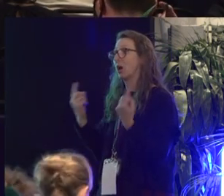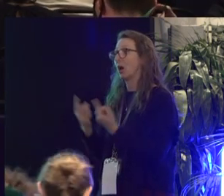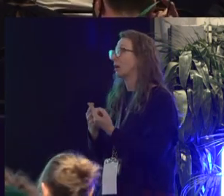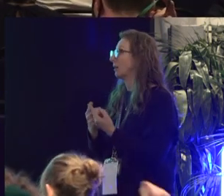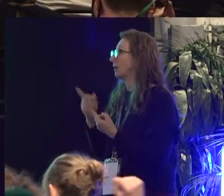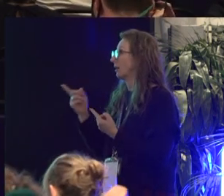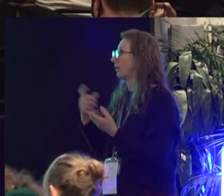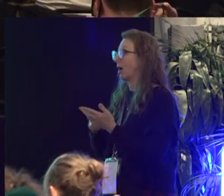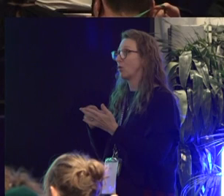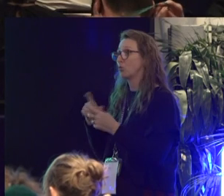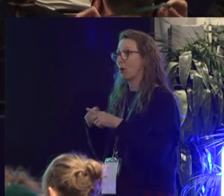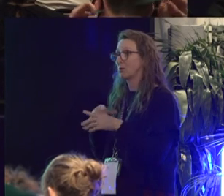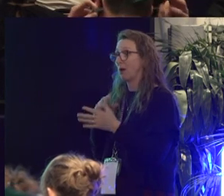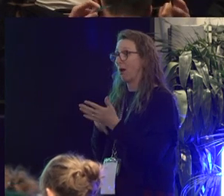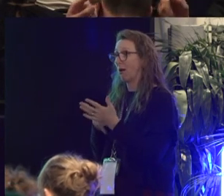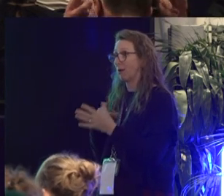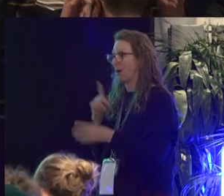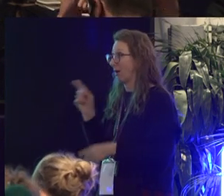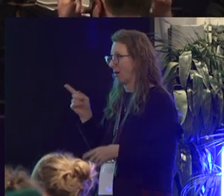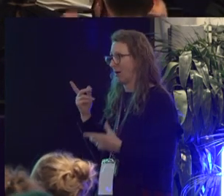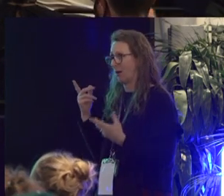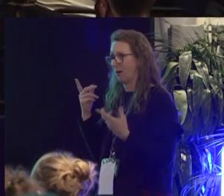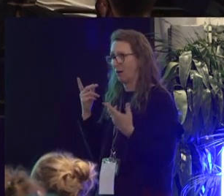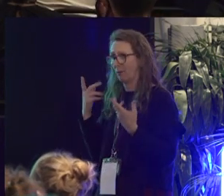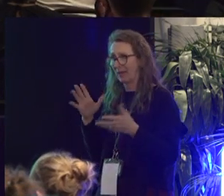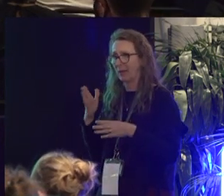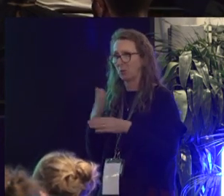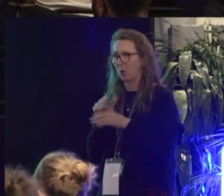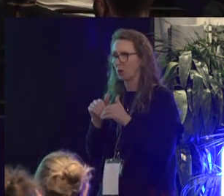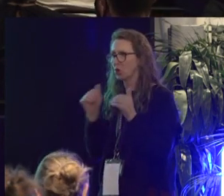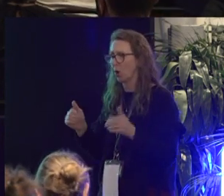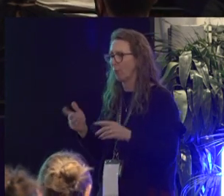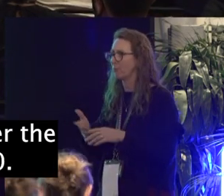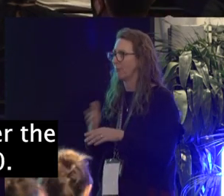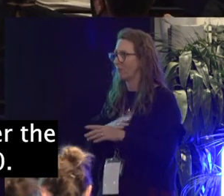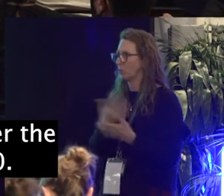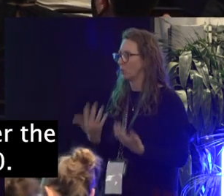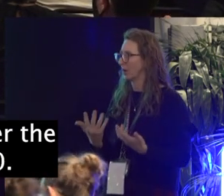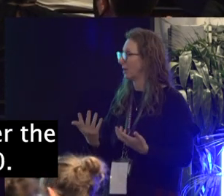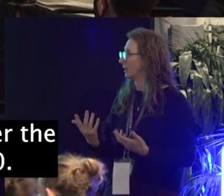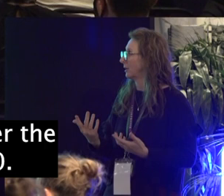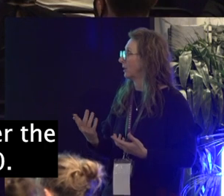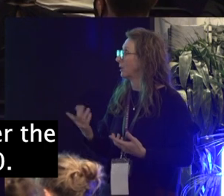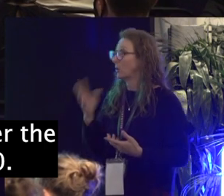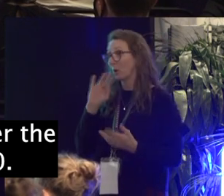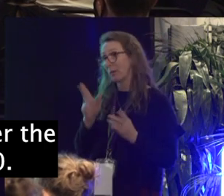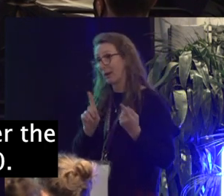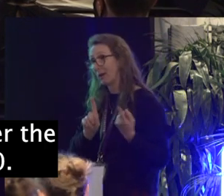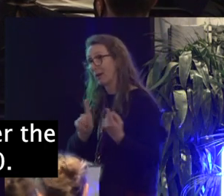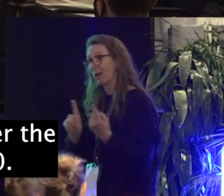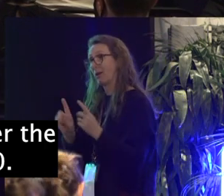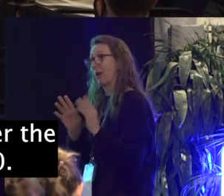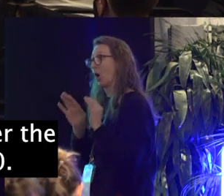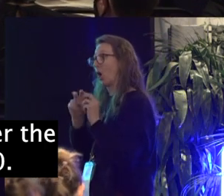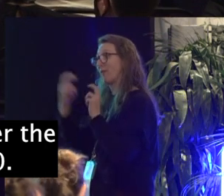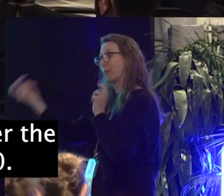and Roxana Vilk, who some of you did an amazing workshop with earlier on today, we will be making our way over the